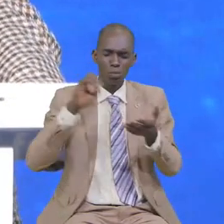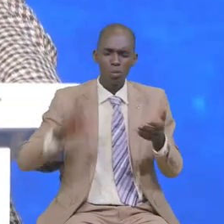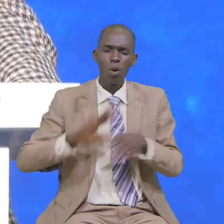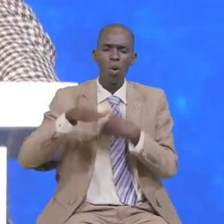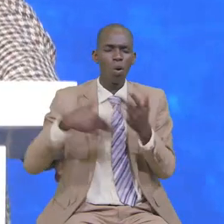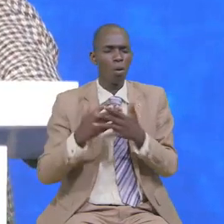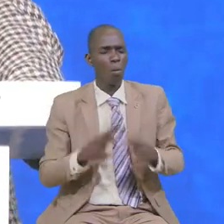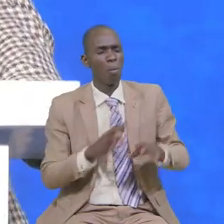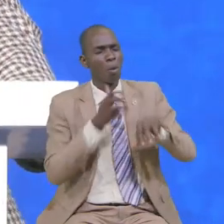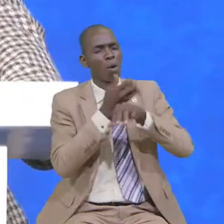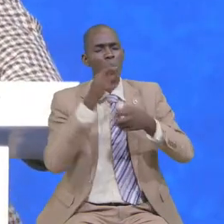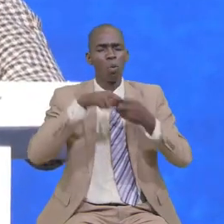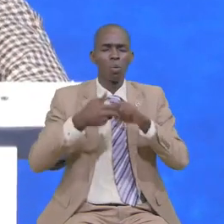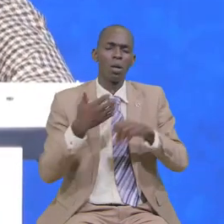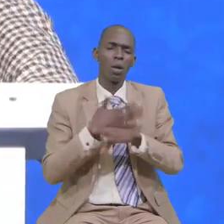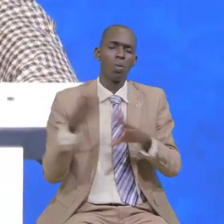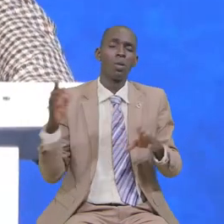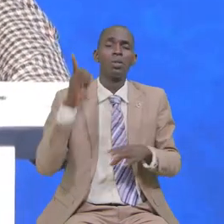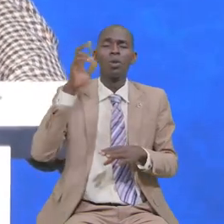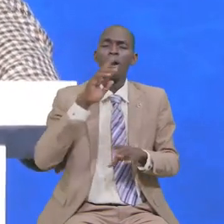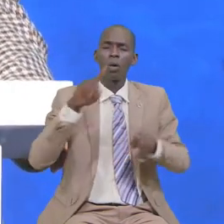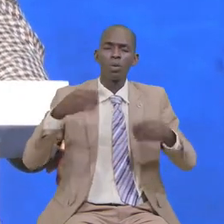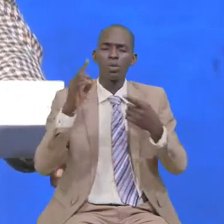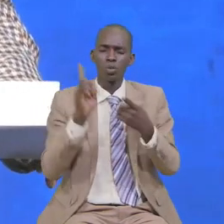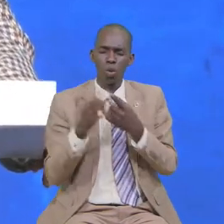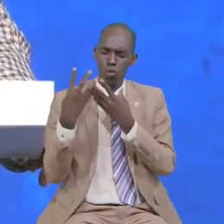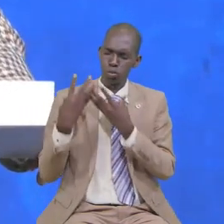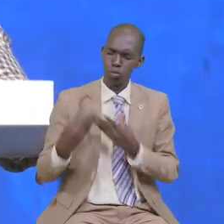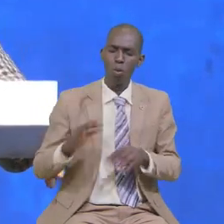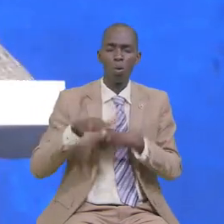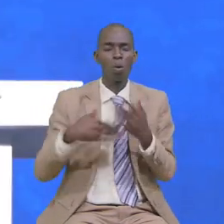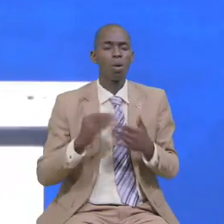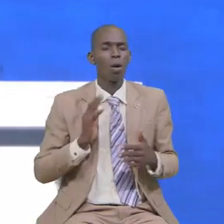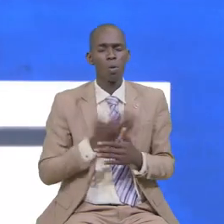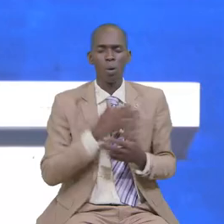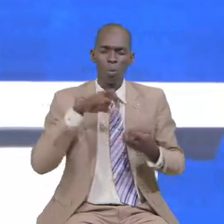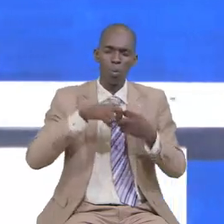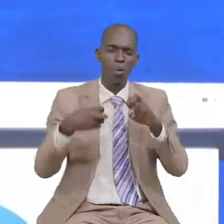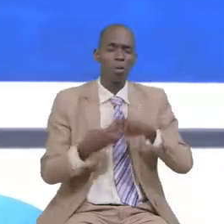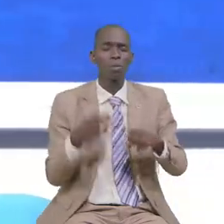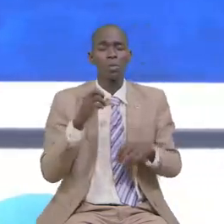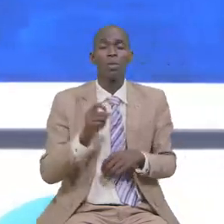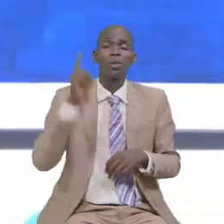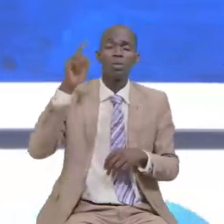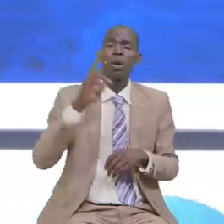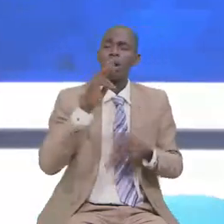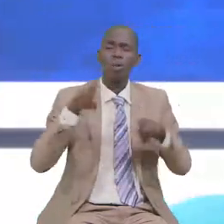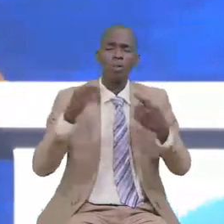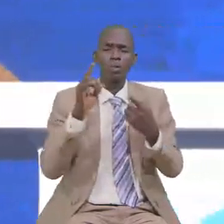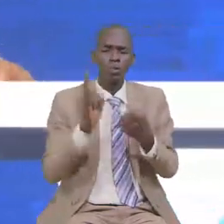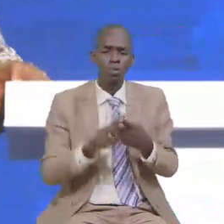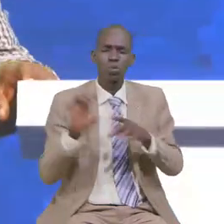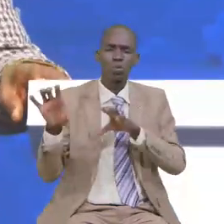away. You are going to solve all our problems. You are going to work